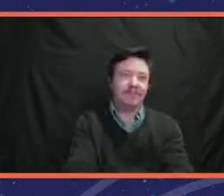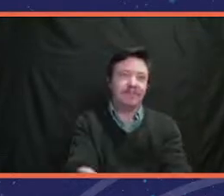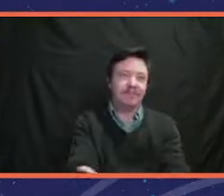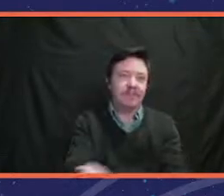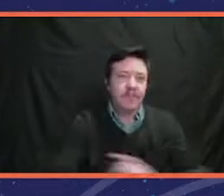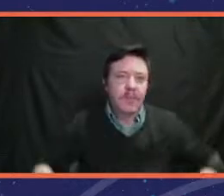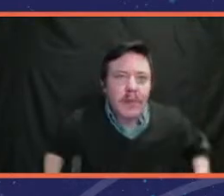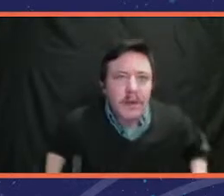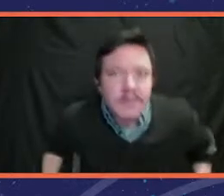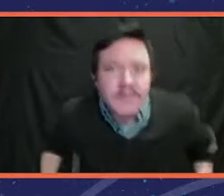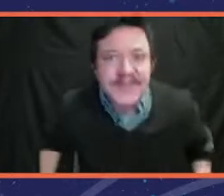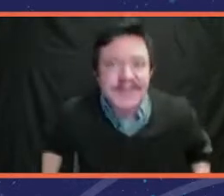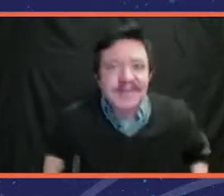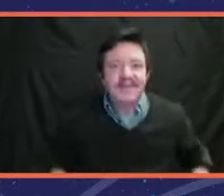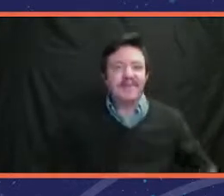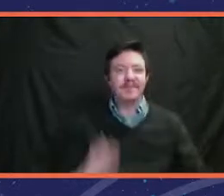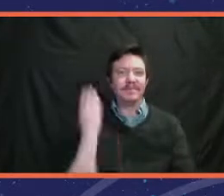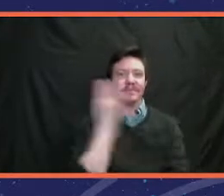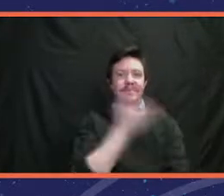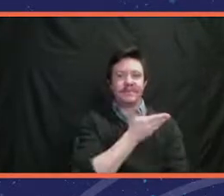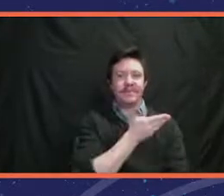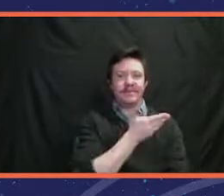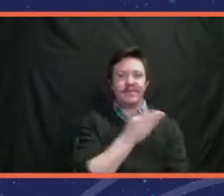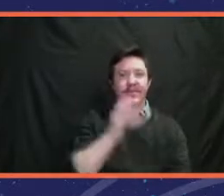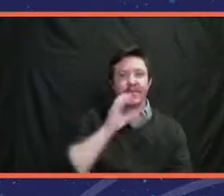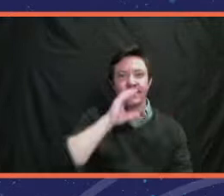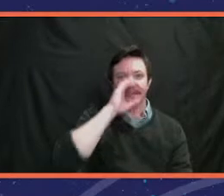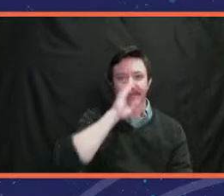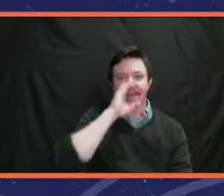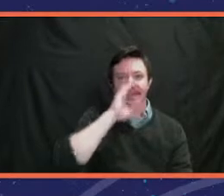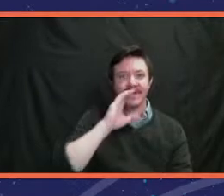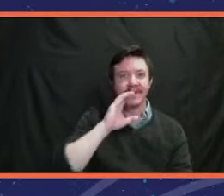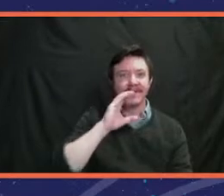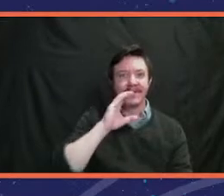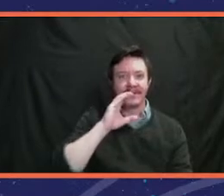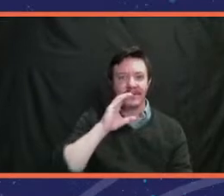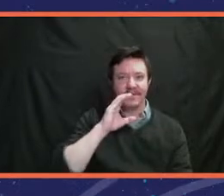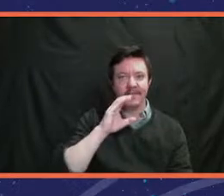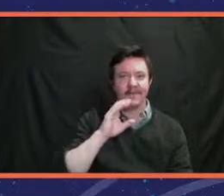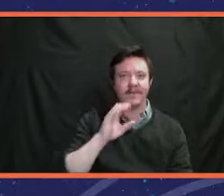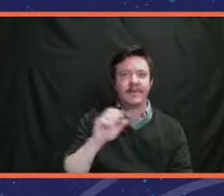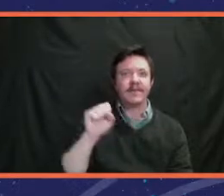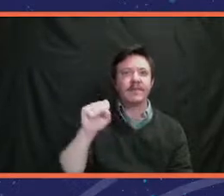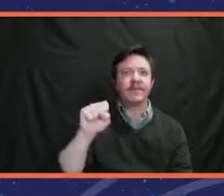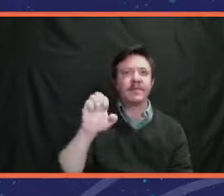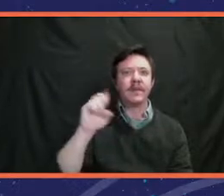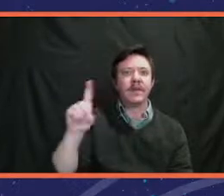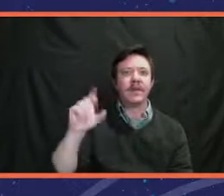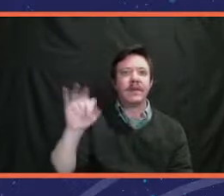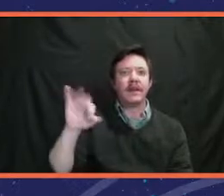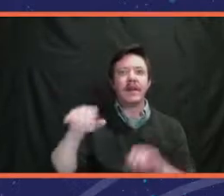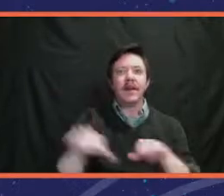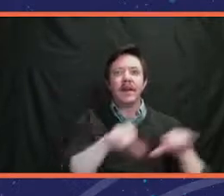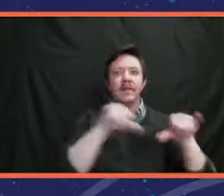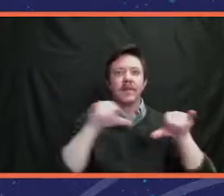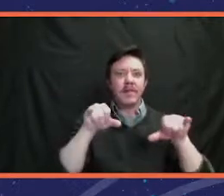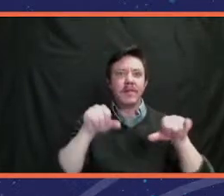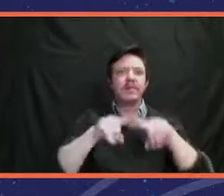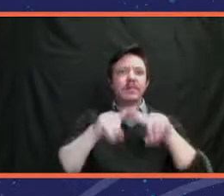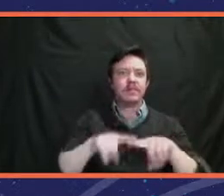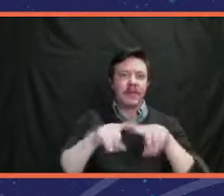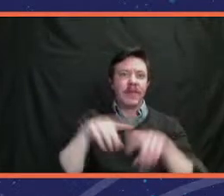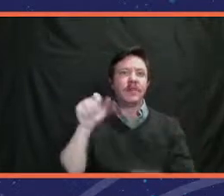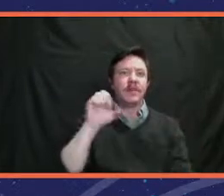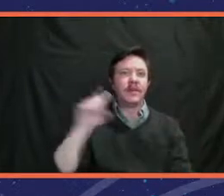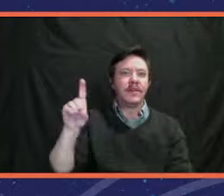And this is animation from Seed Commons. A lot of us have been excluded from economic security.